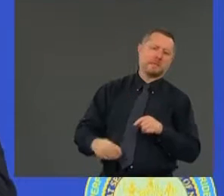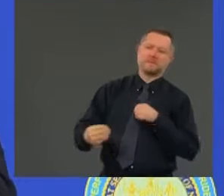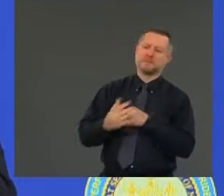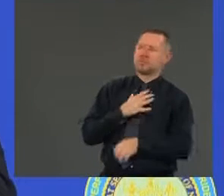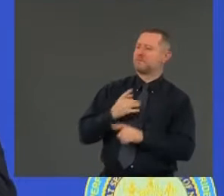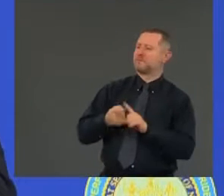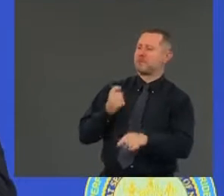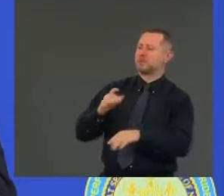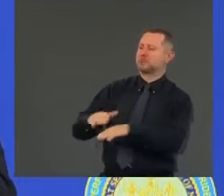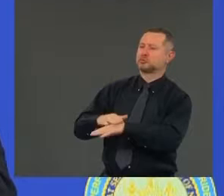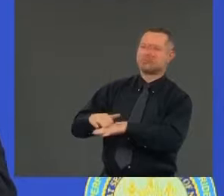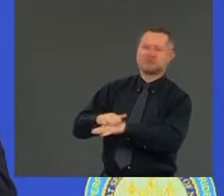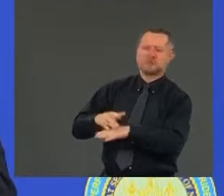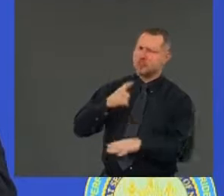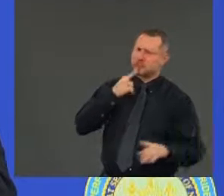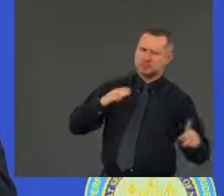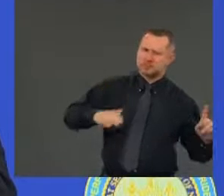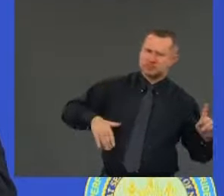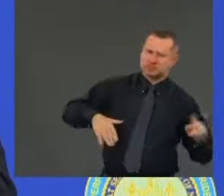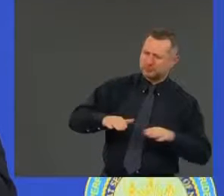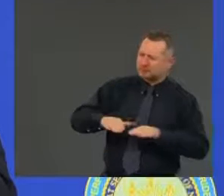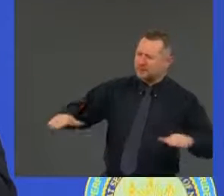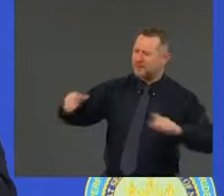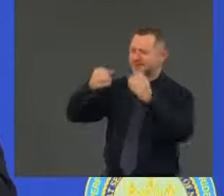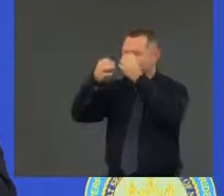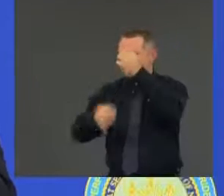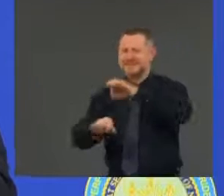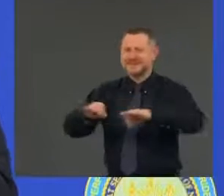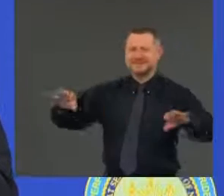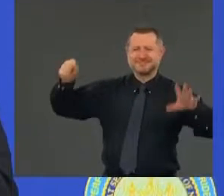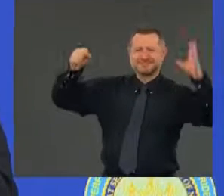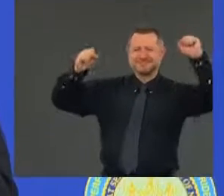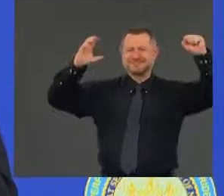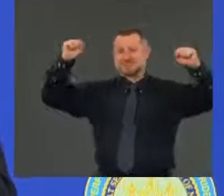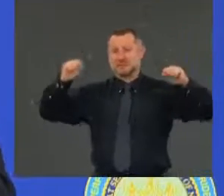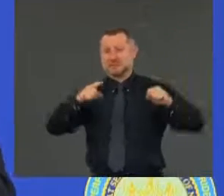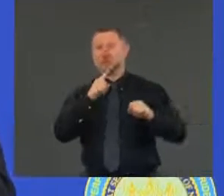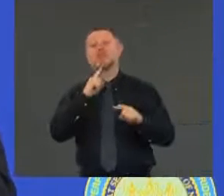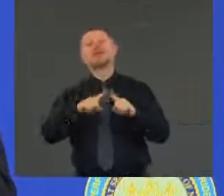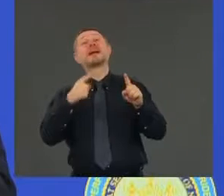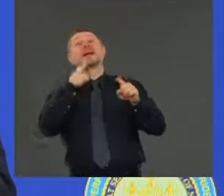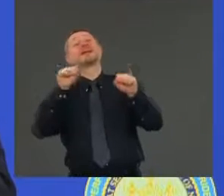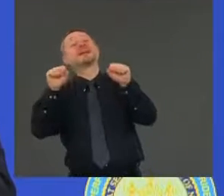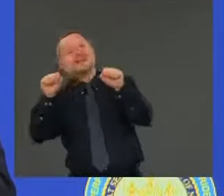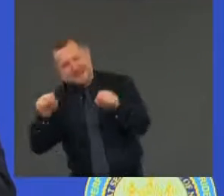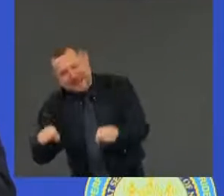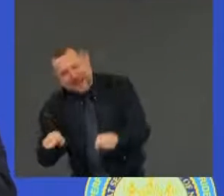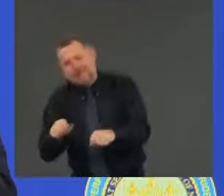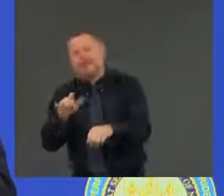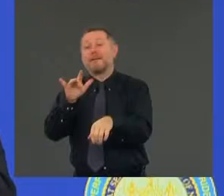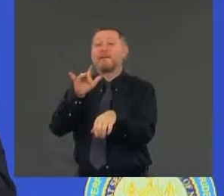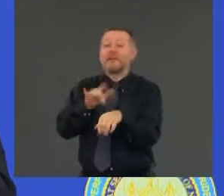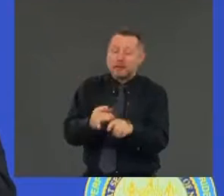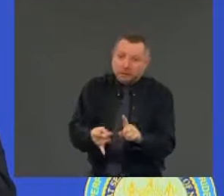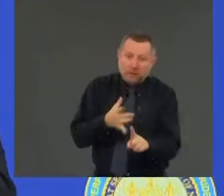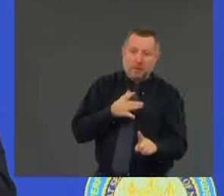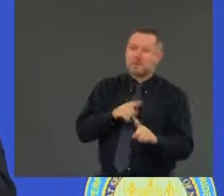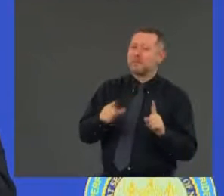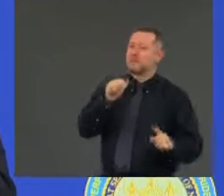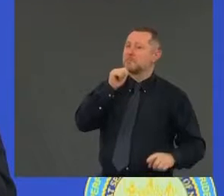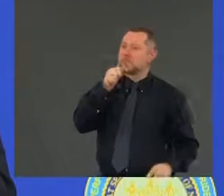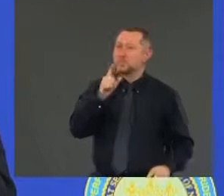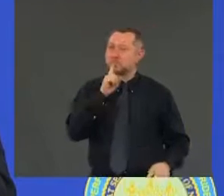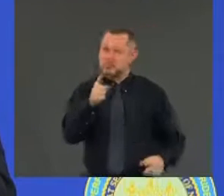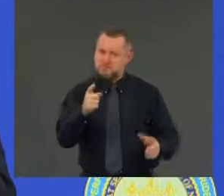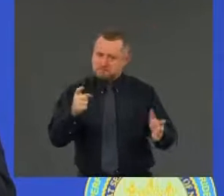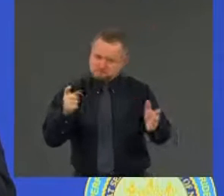from surfaces, but it's not a major transmission source. What does that mean?